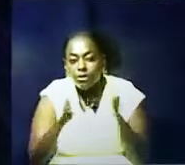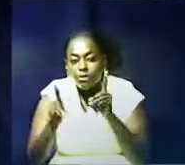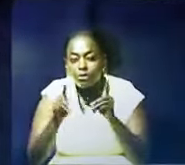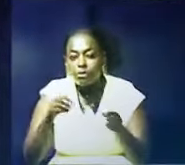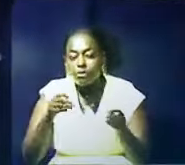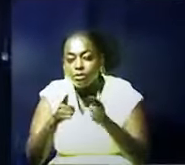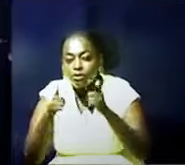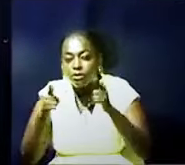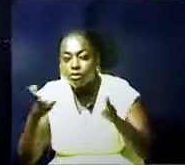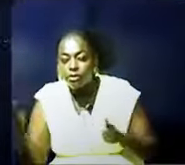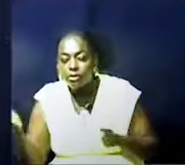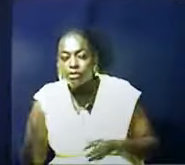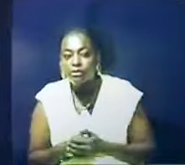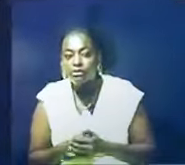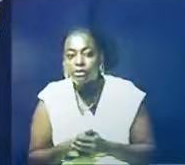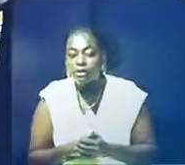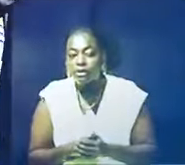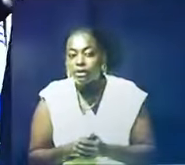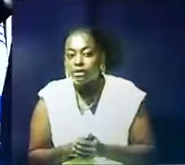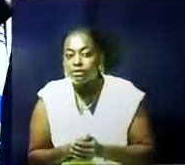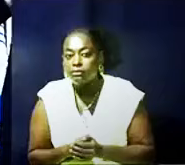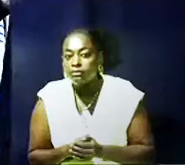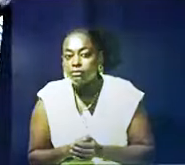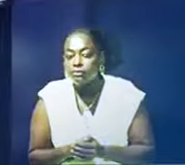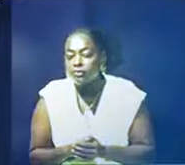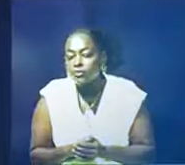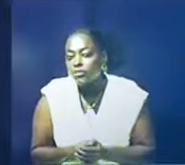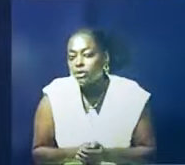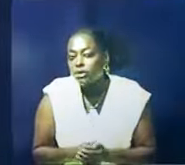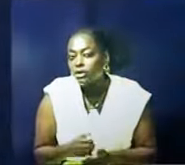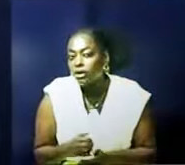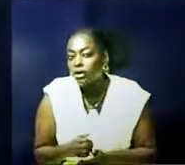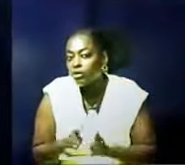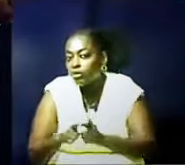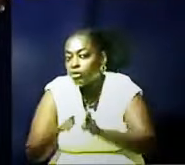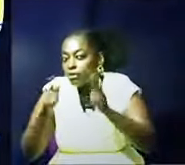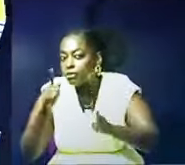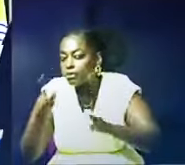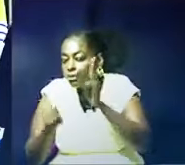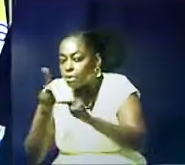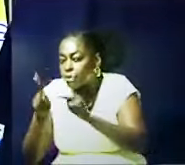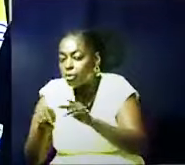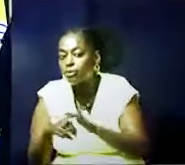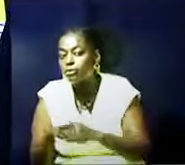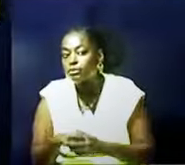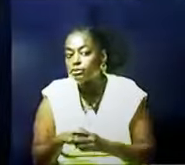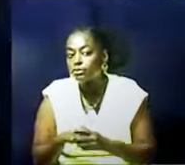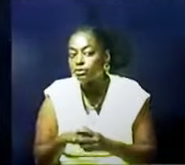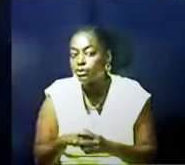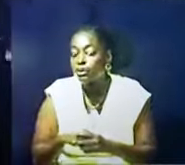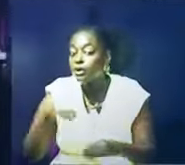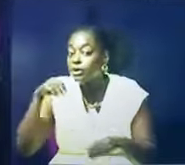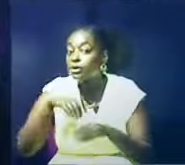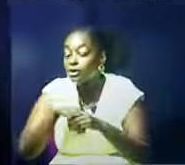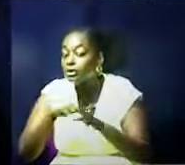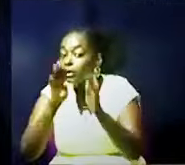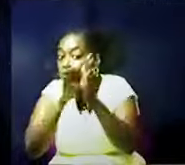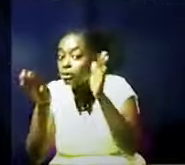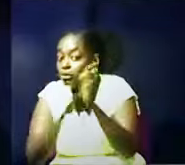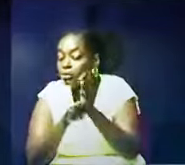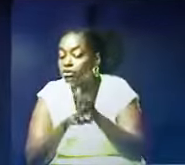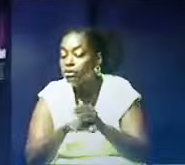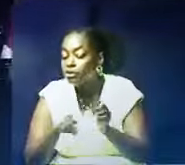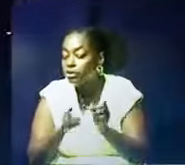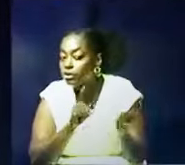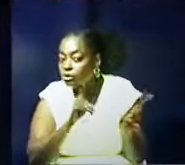in the public, they were great warriors in the closets. Woni a wo hu wo tresem wa wo ye enyama kese ebo mpa